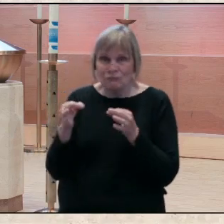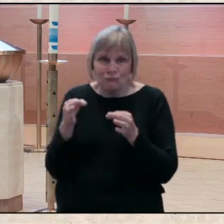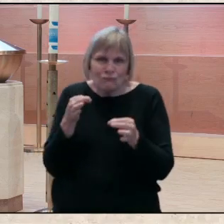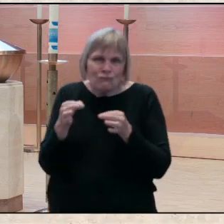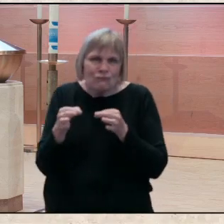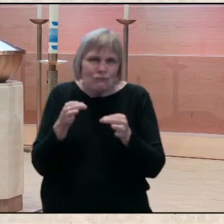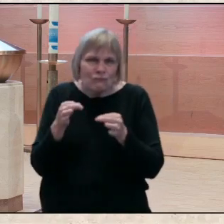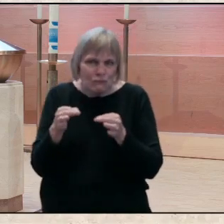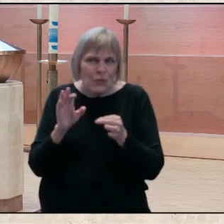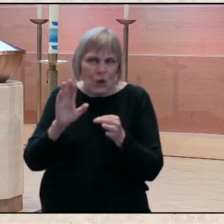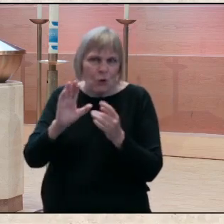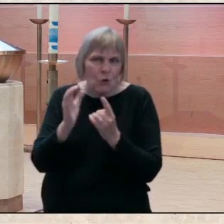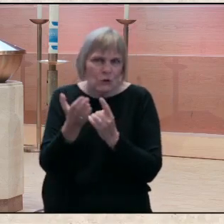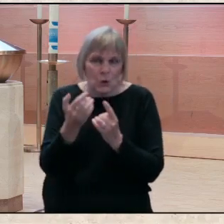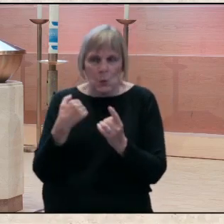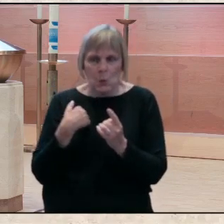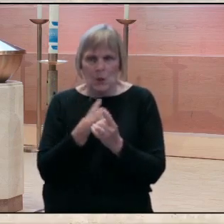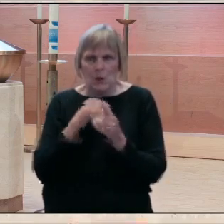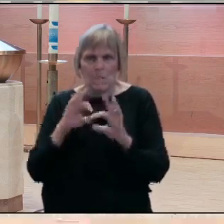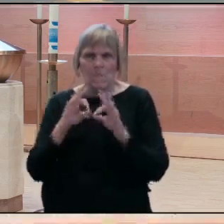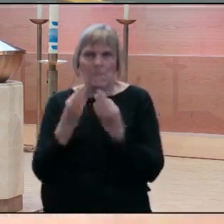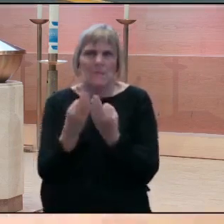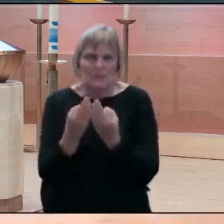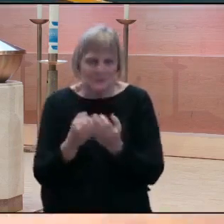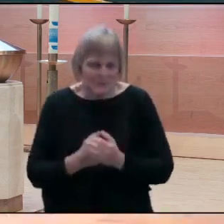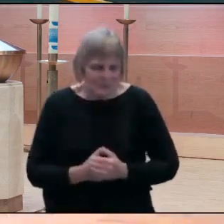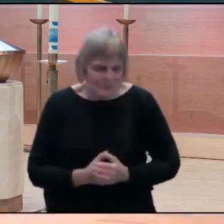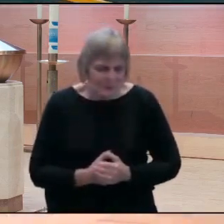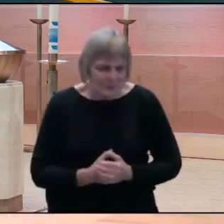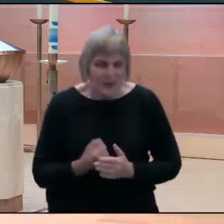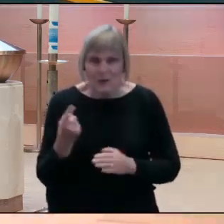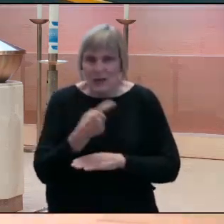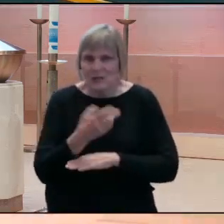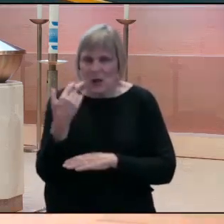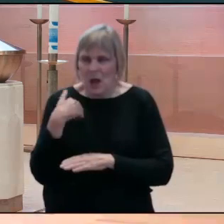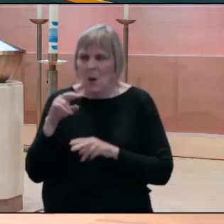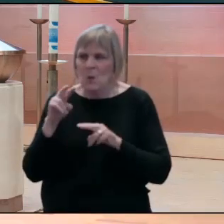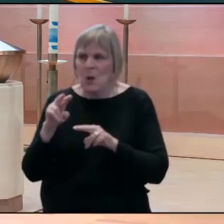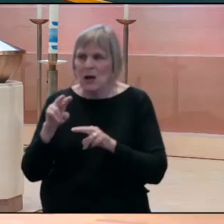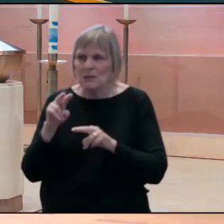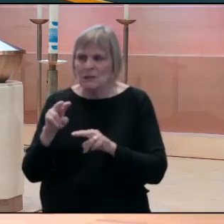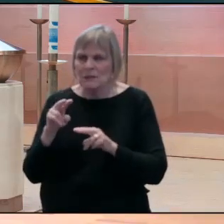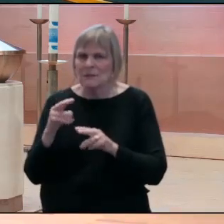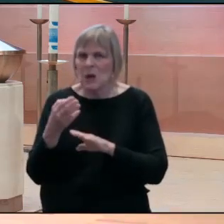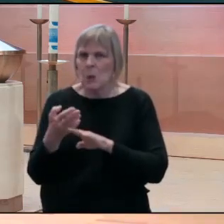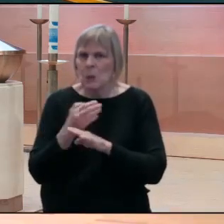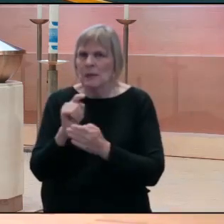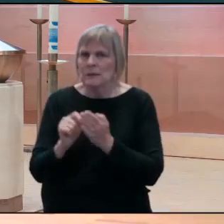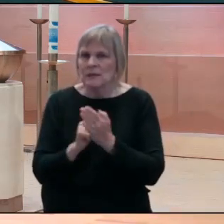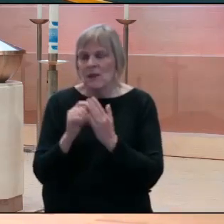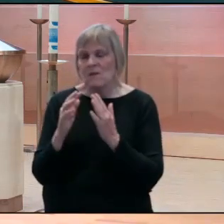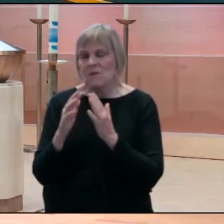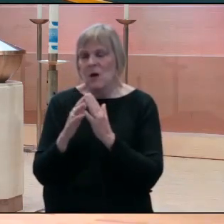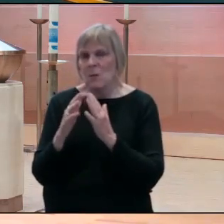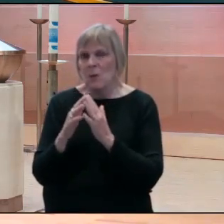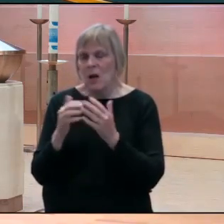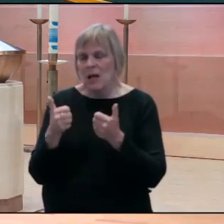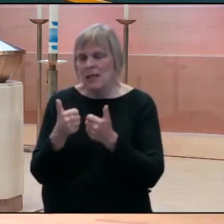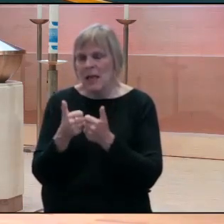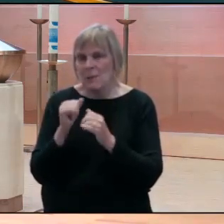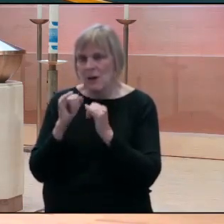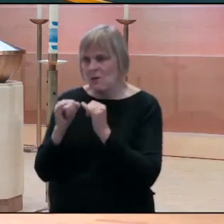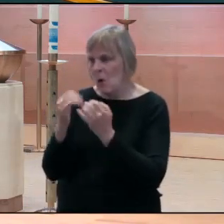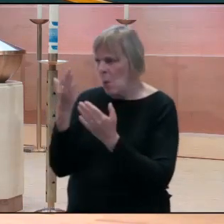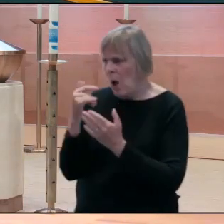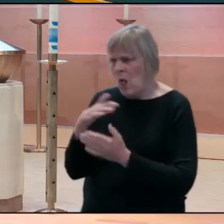description for their culture. I mean, I was a couple days ago watching a preseason football game, and they're interviewing this Bengals player, and they're asking